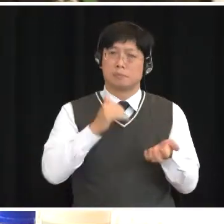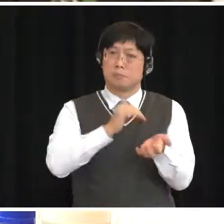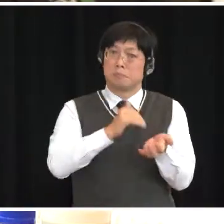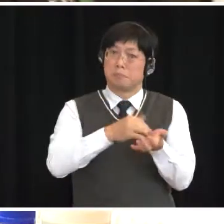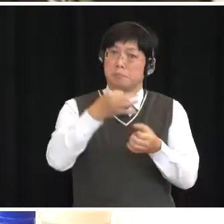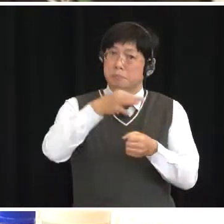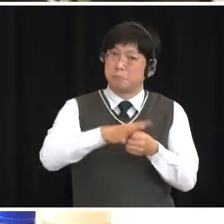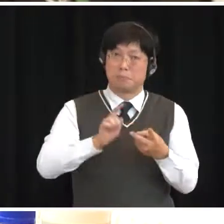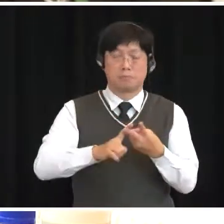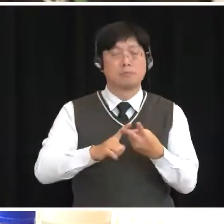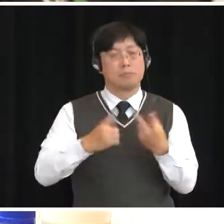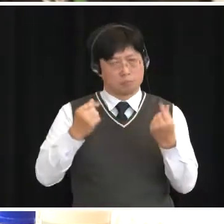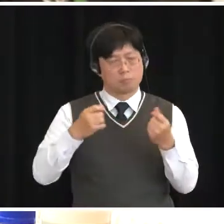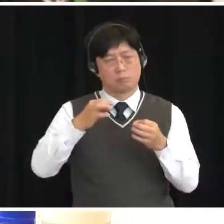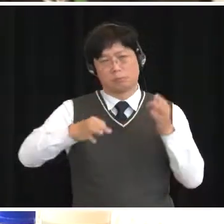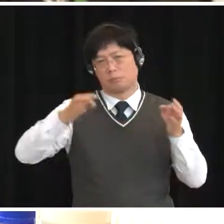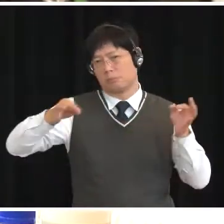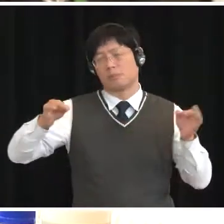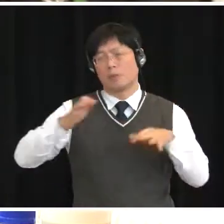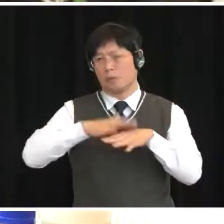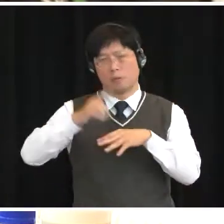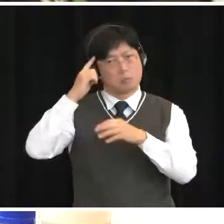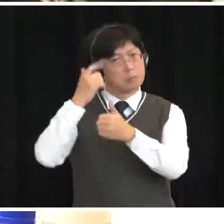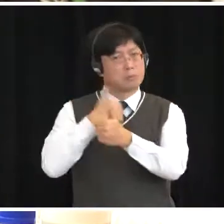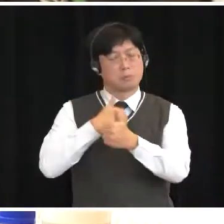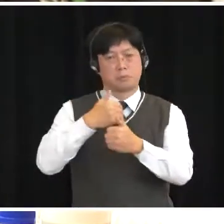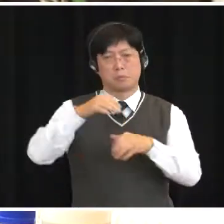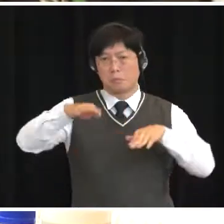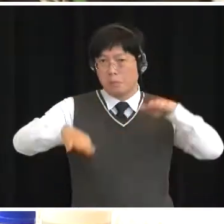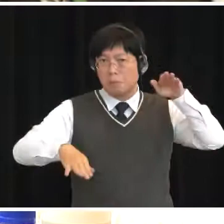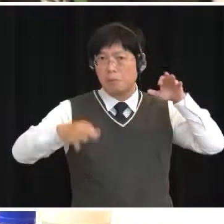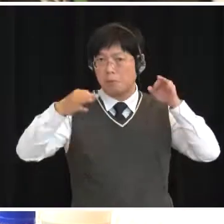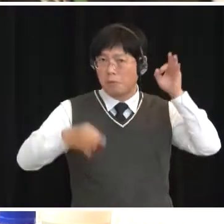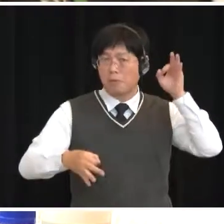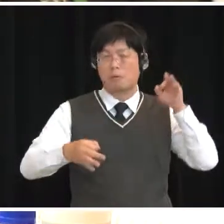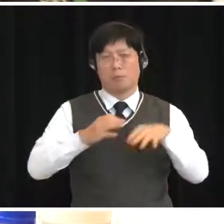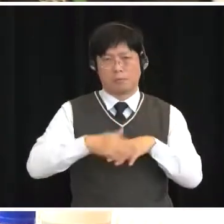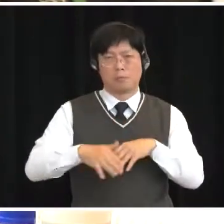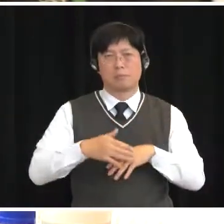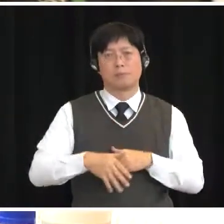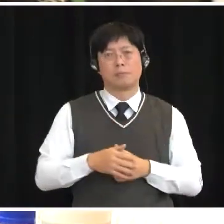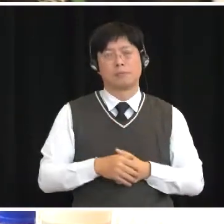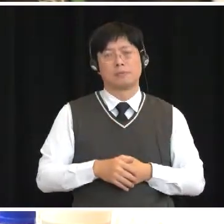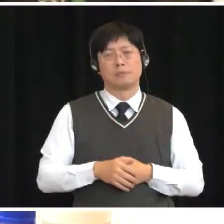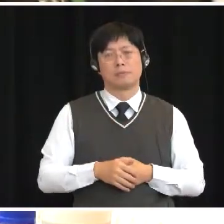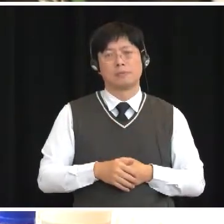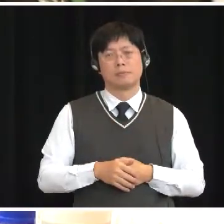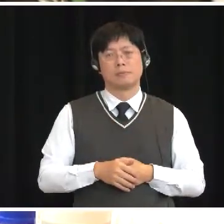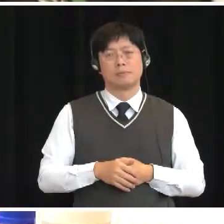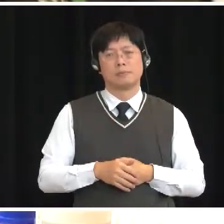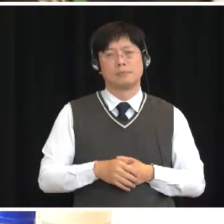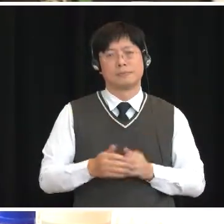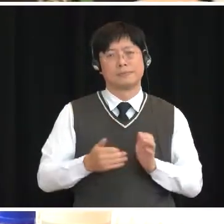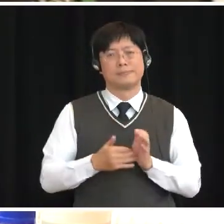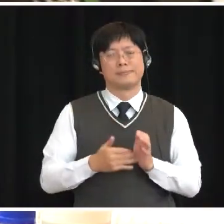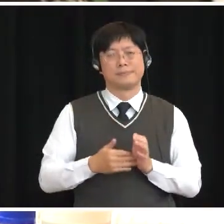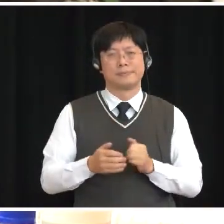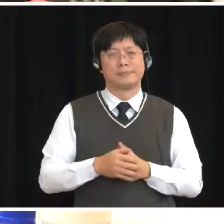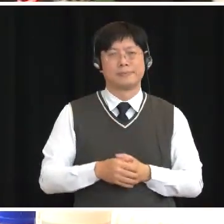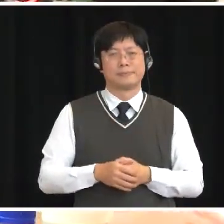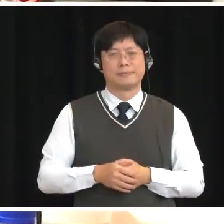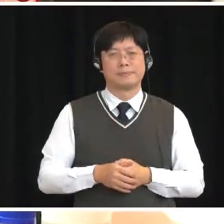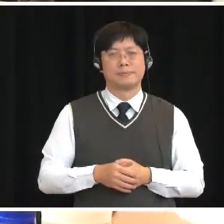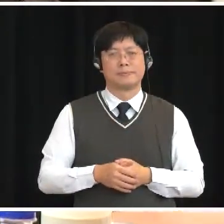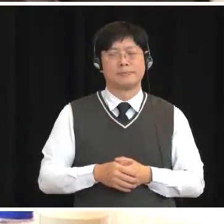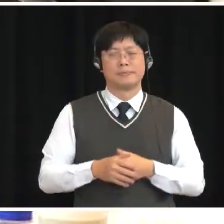for example, medical subsidies and other types of subsidies, we do take into account such a